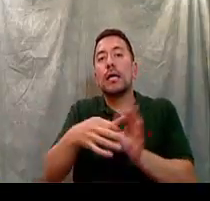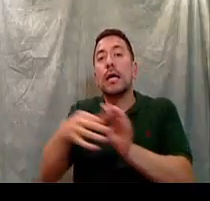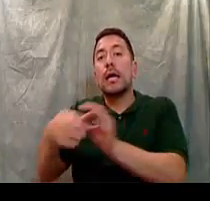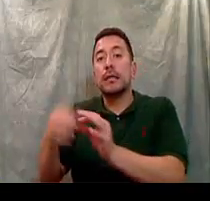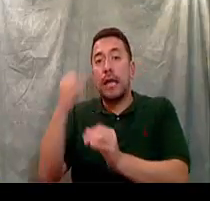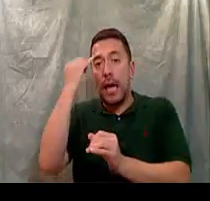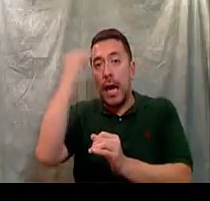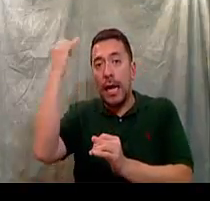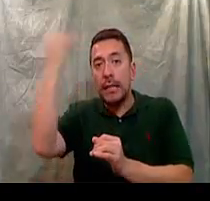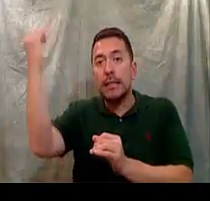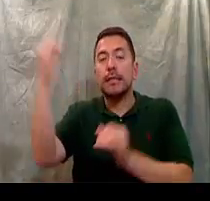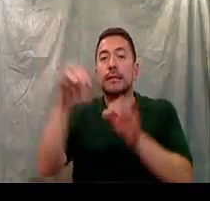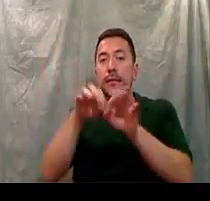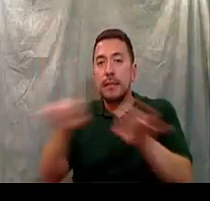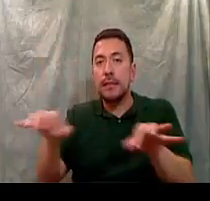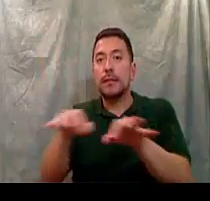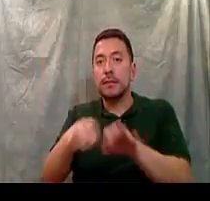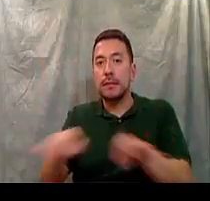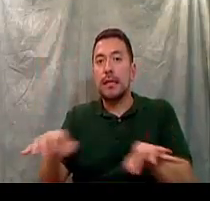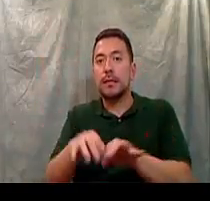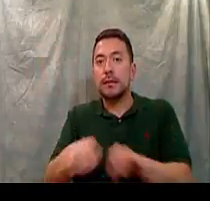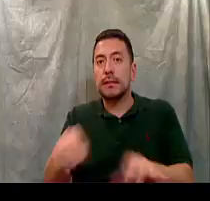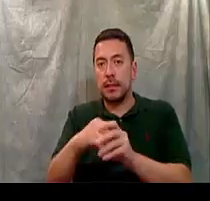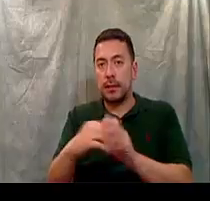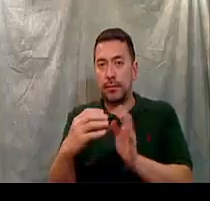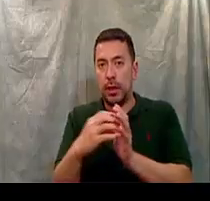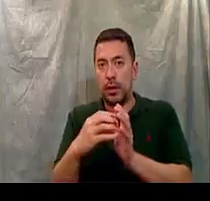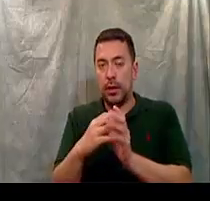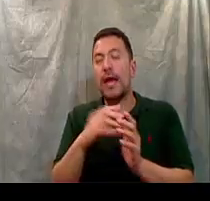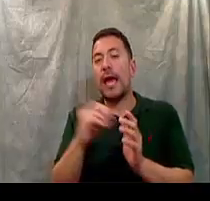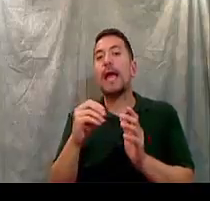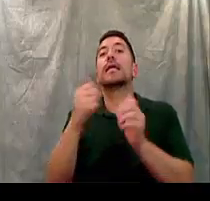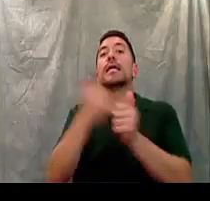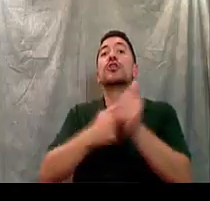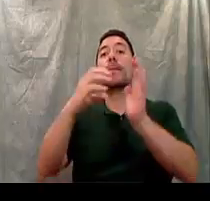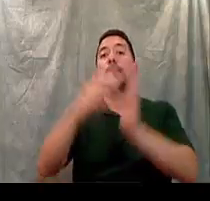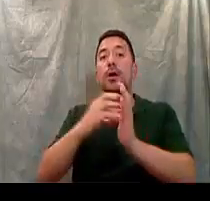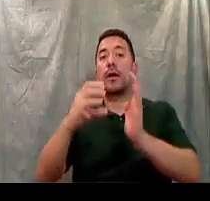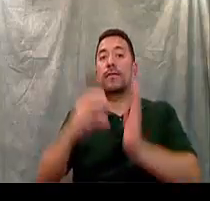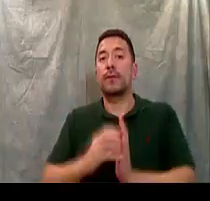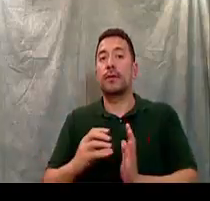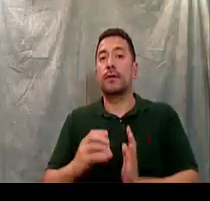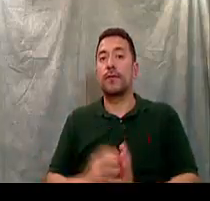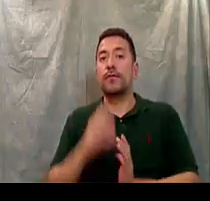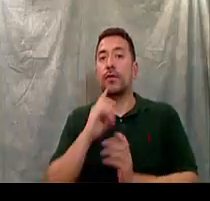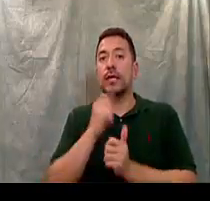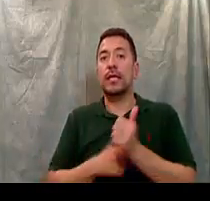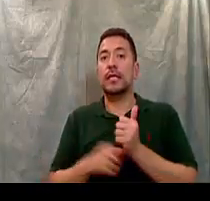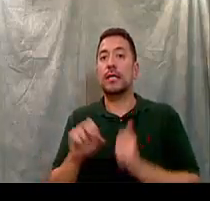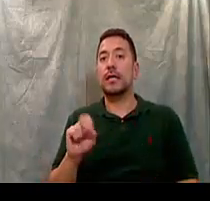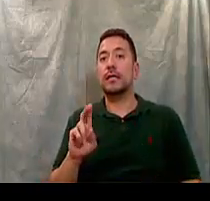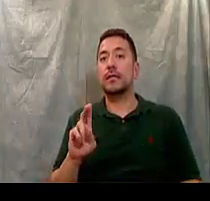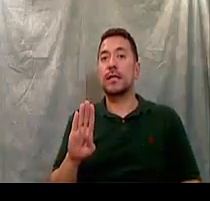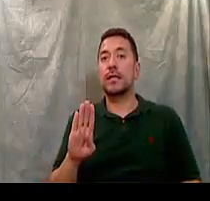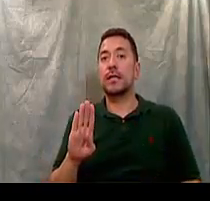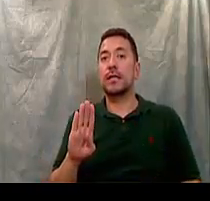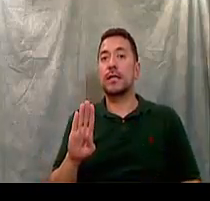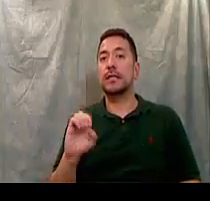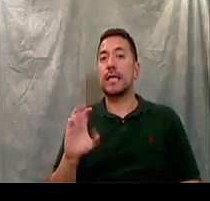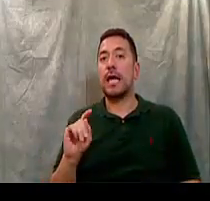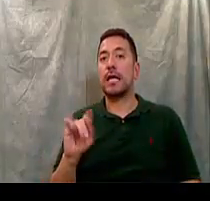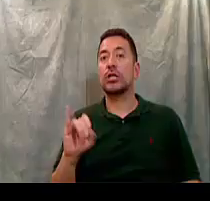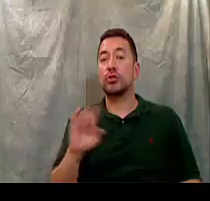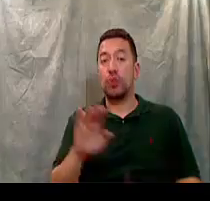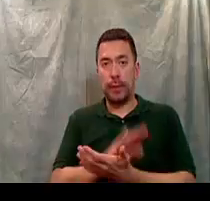to sentence within one paragraph, and then of course paragraph to paragraph within the subsections of your paper. So start really applying that within the